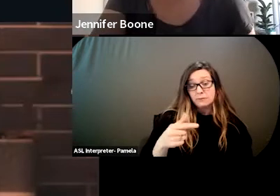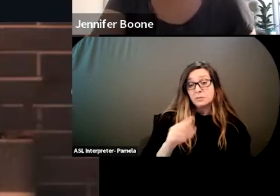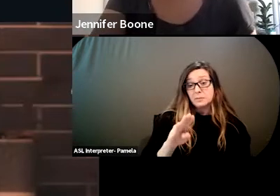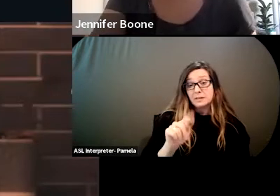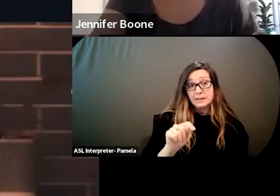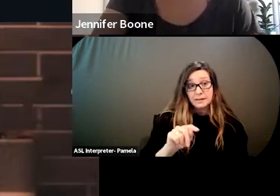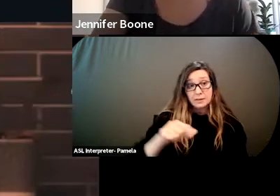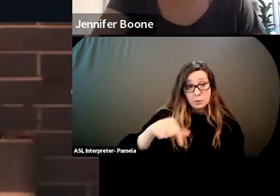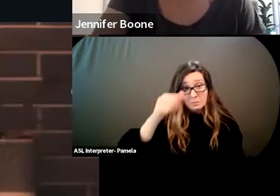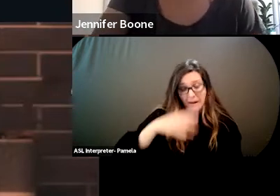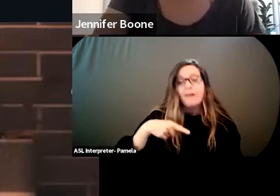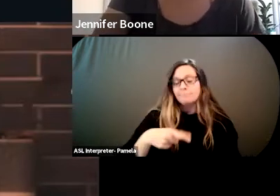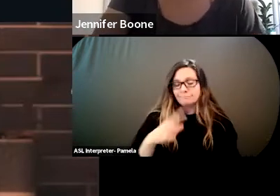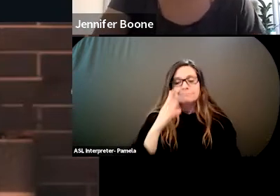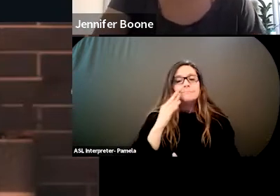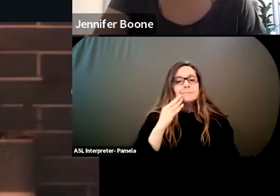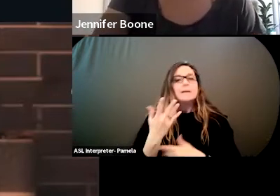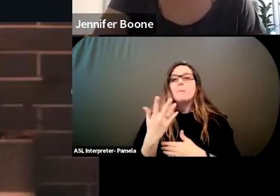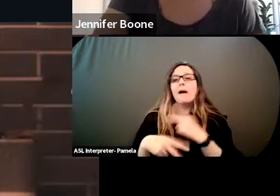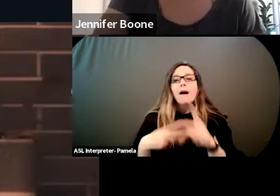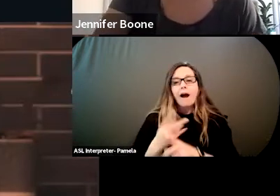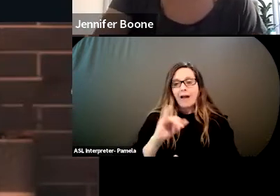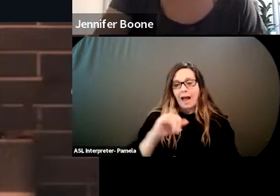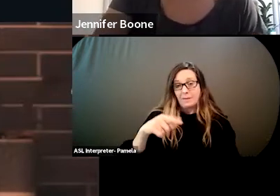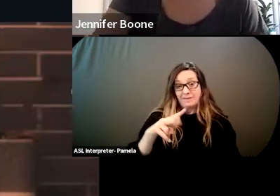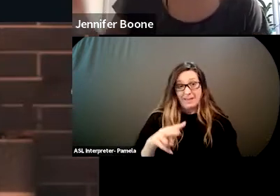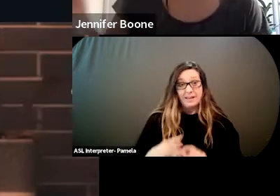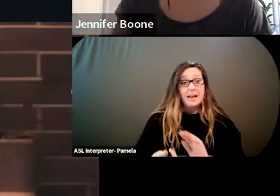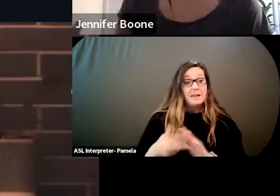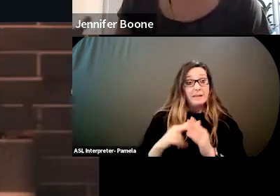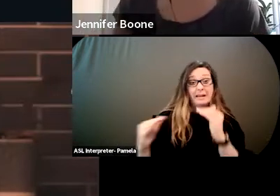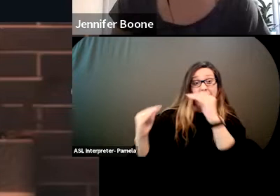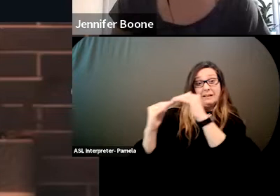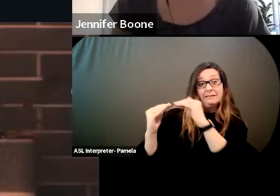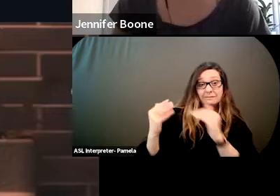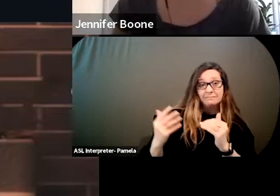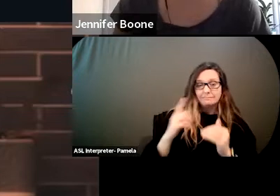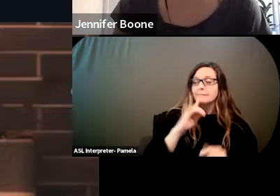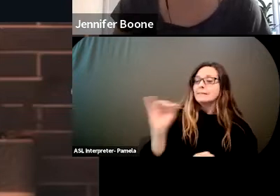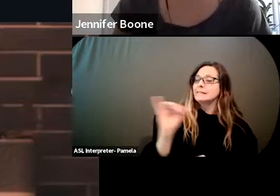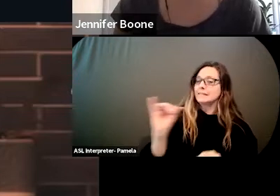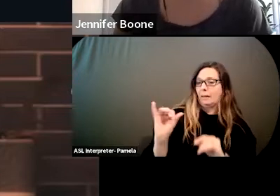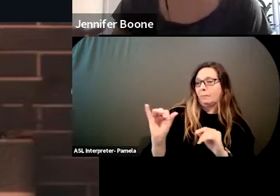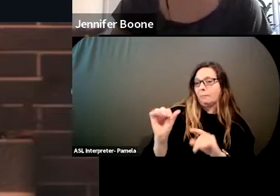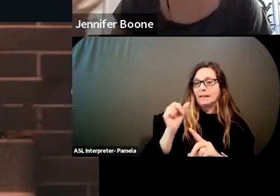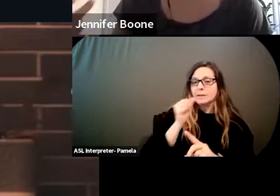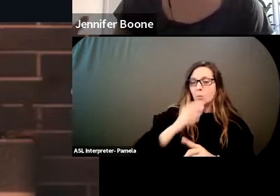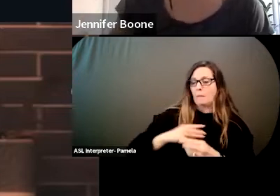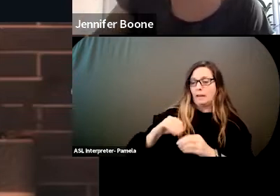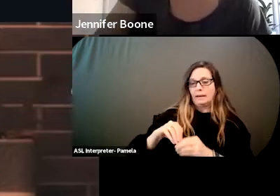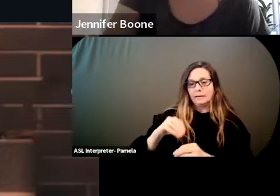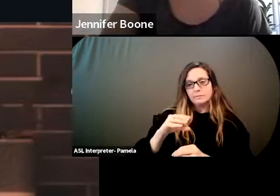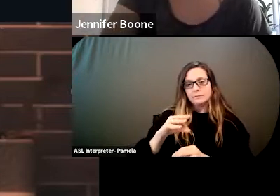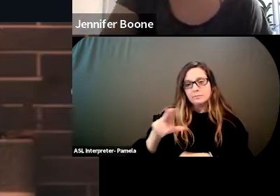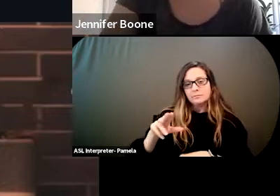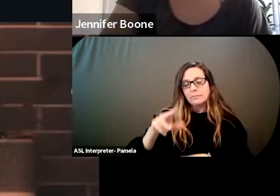IPV, which is similar to the prevalence rate of IPV for women in heterosexual relationships. However, a